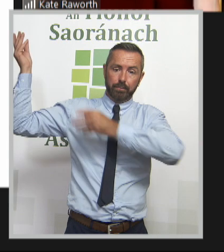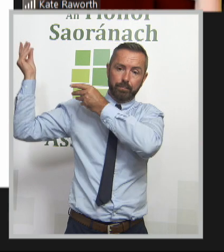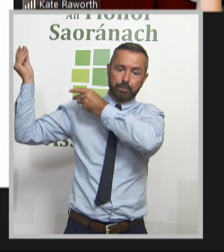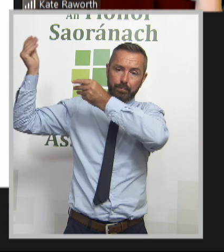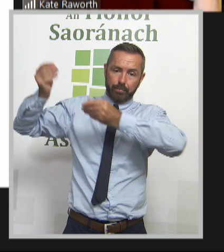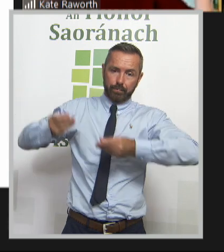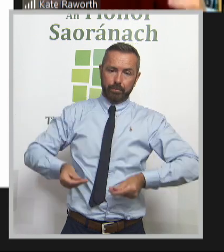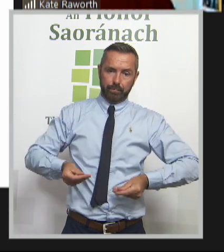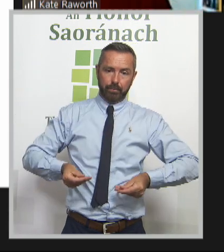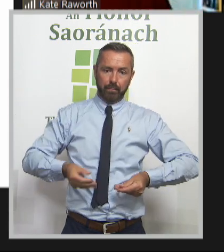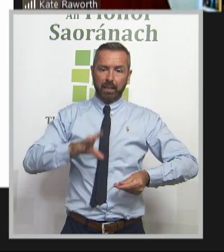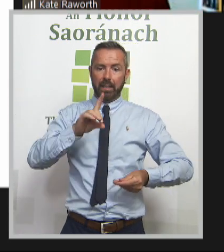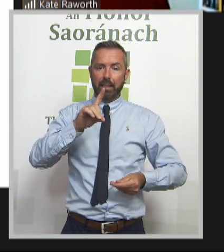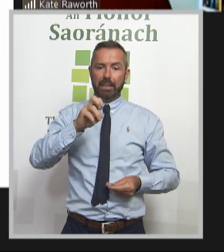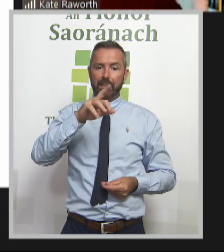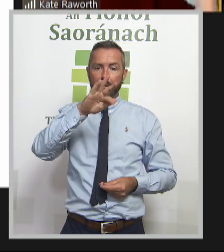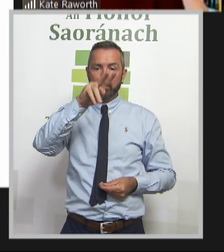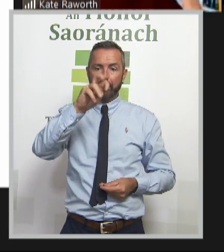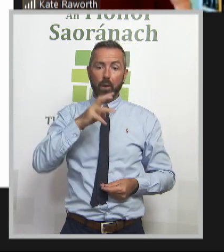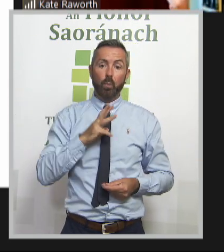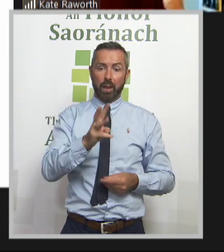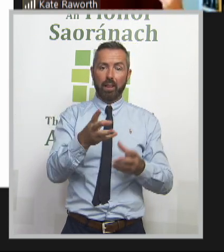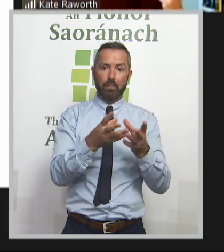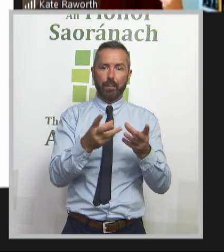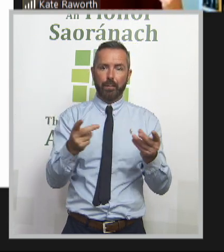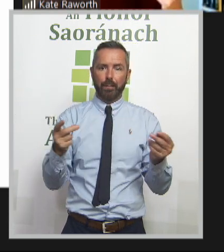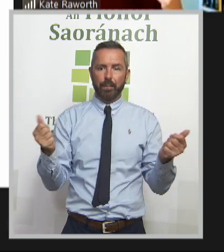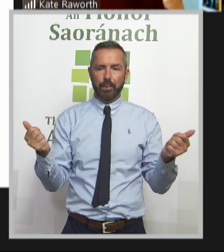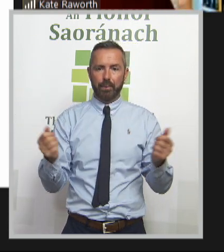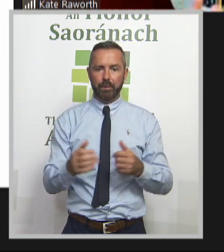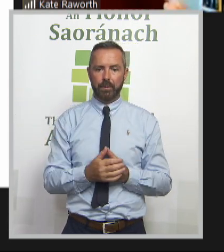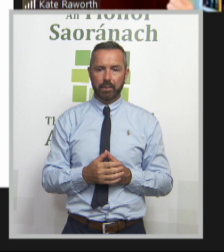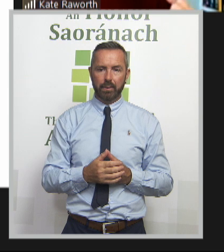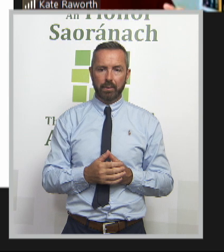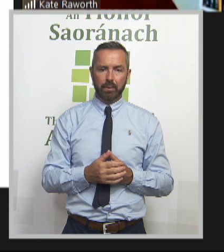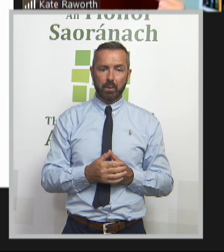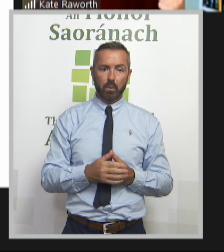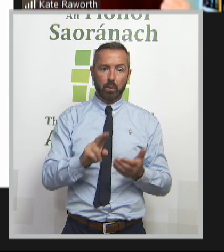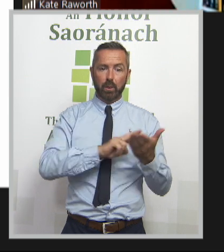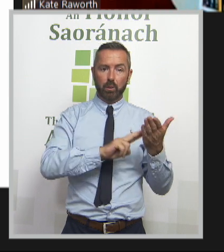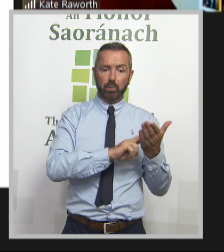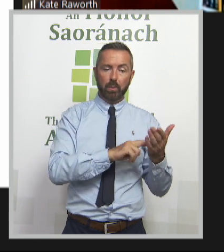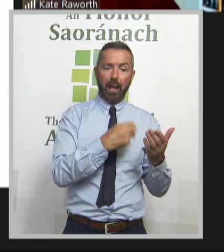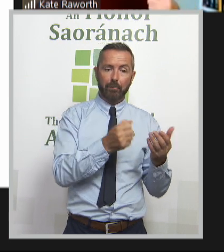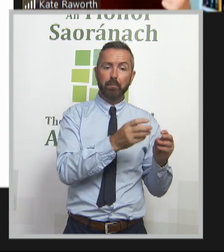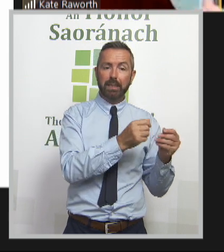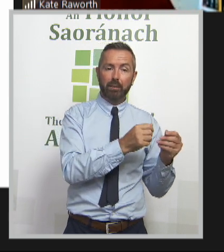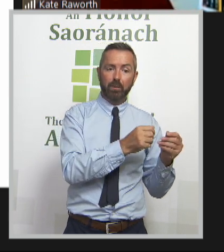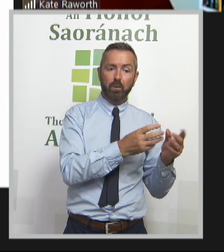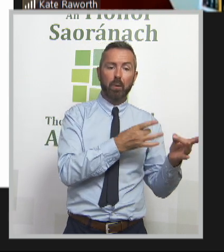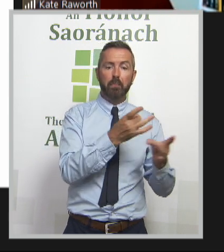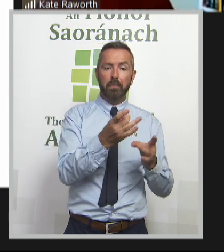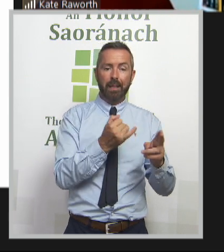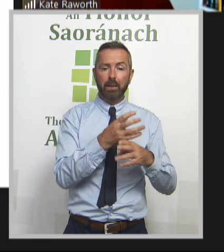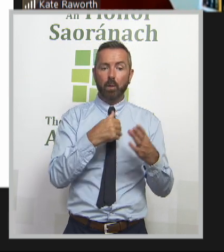has become degenerative by design. We take Earth's materials, we make them into stuff we want, we use it for a while, and then we often